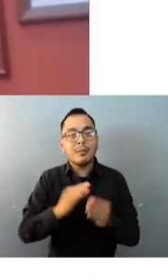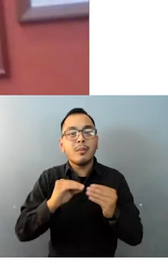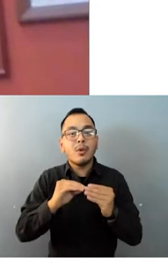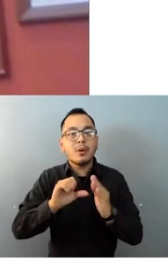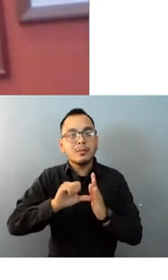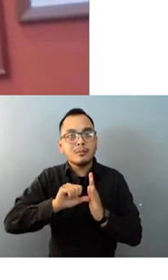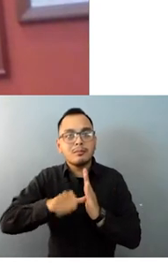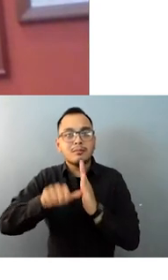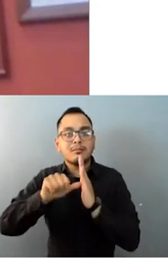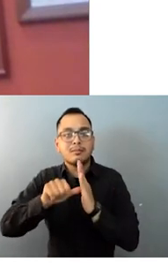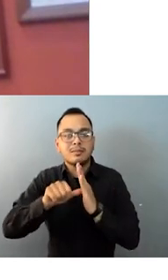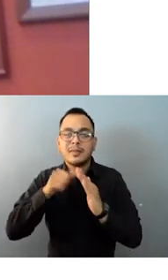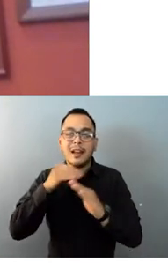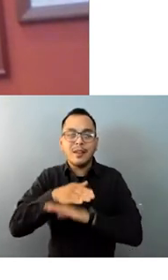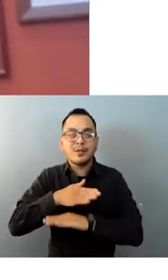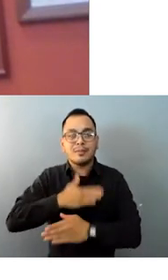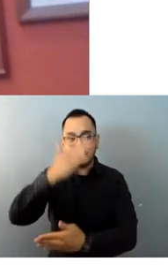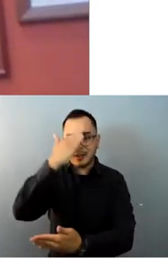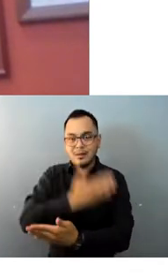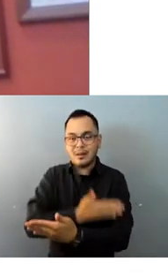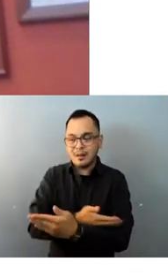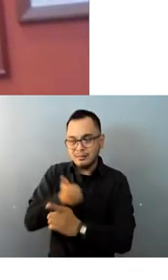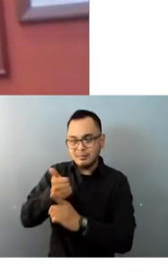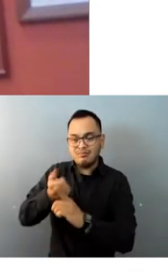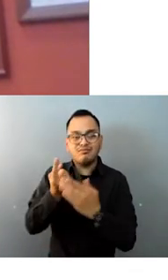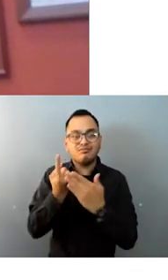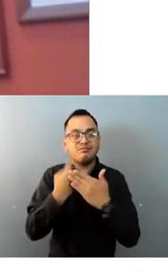when my son came out,